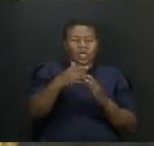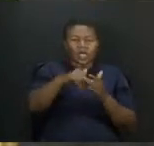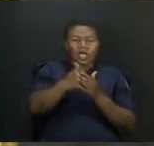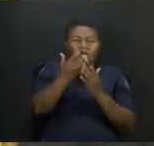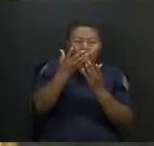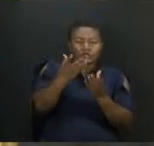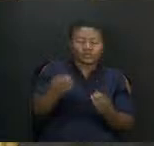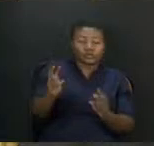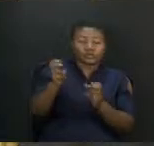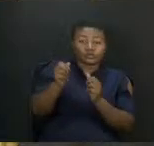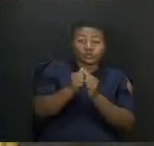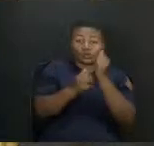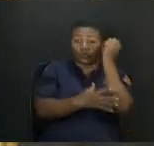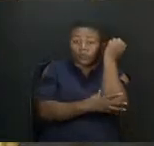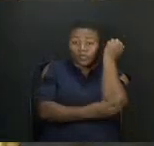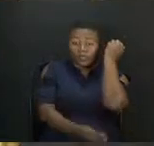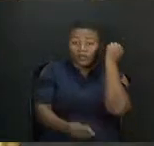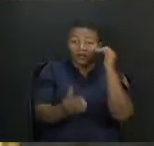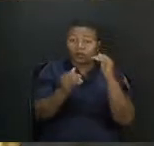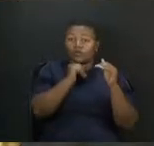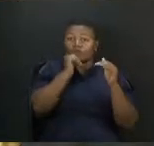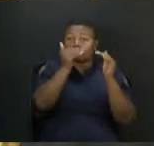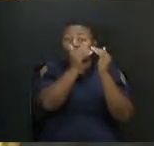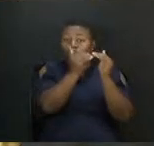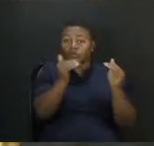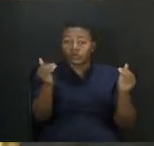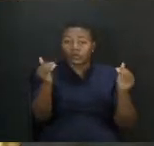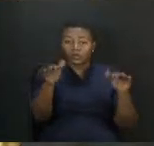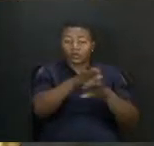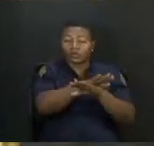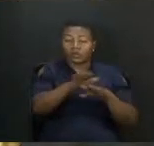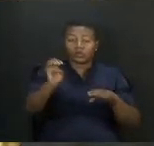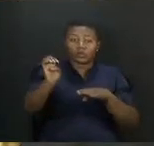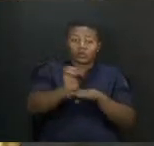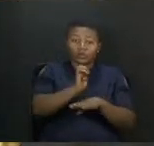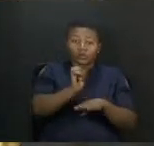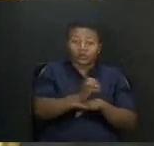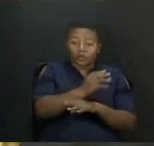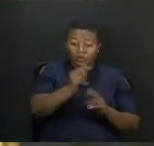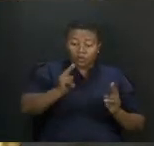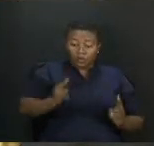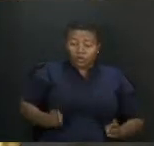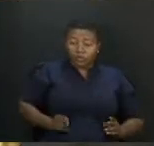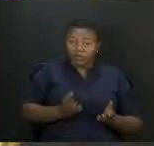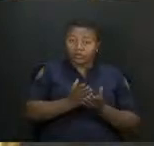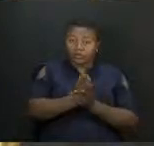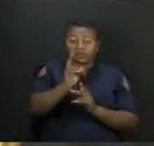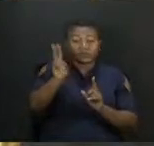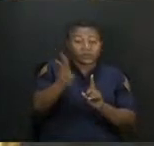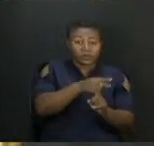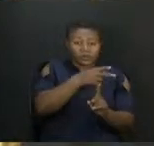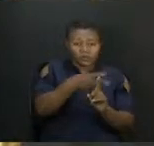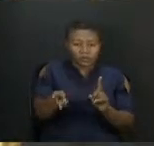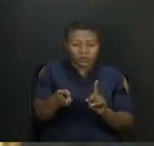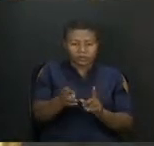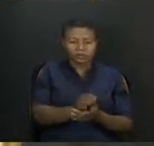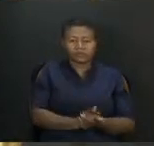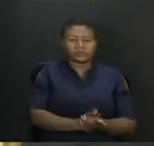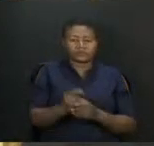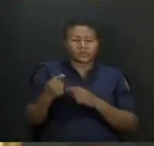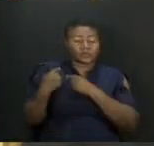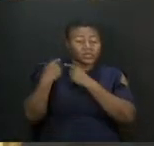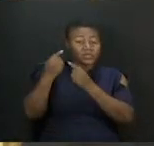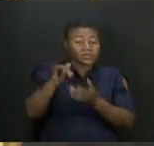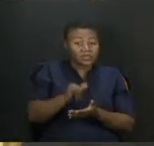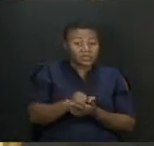poverty, inequality, unemployment, and human rights violations. Since then,